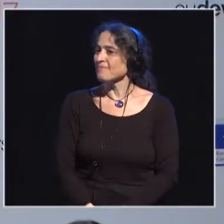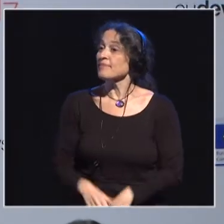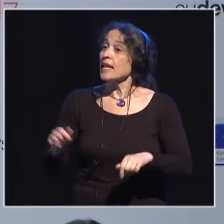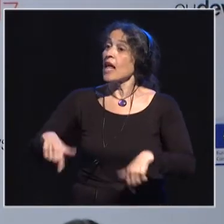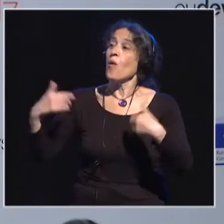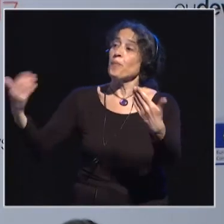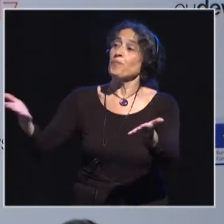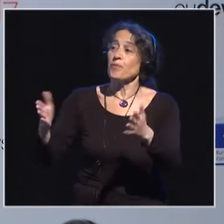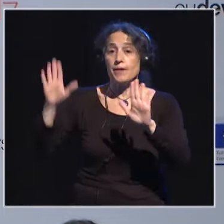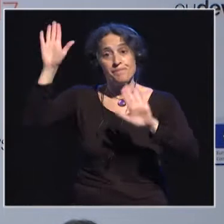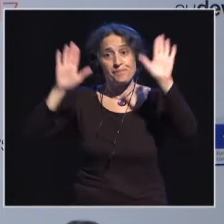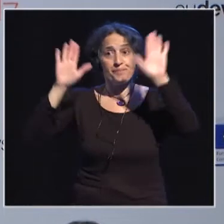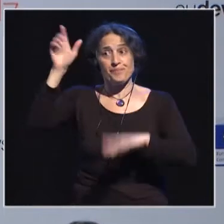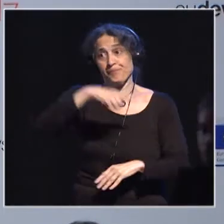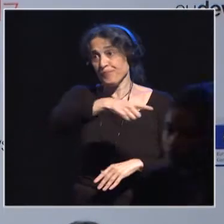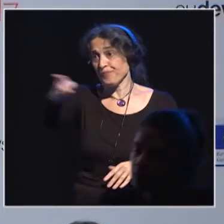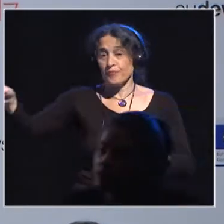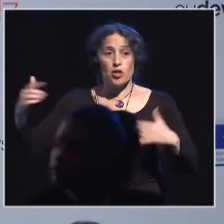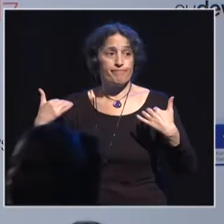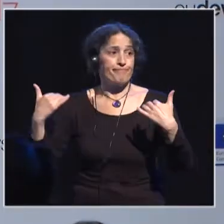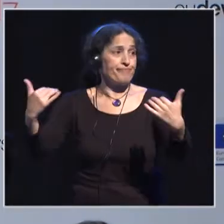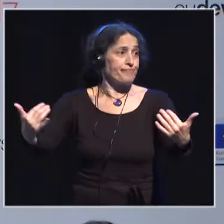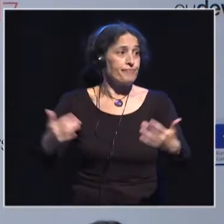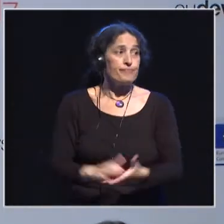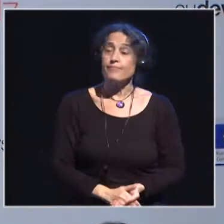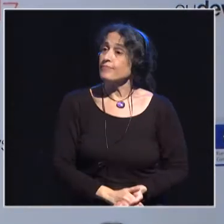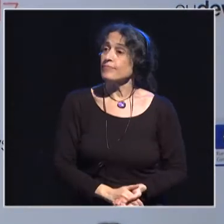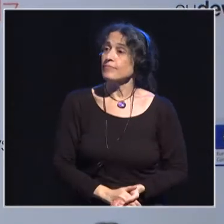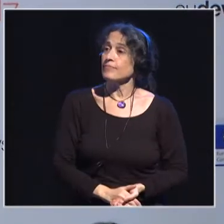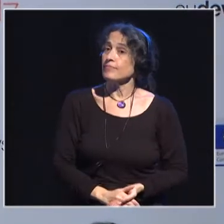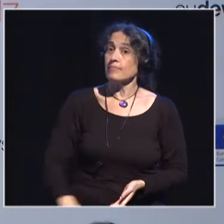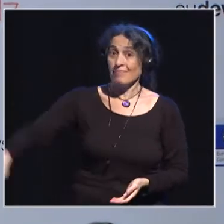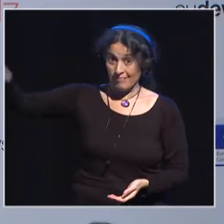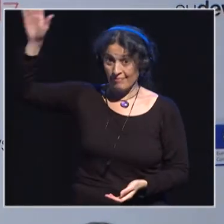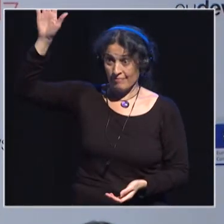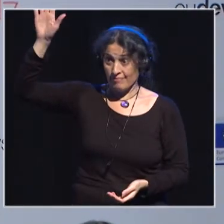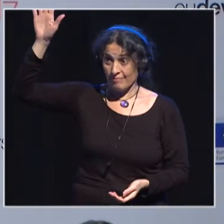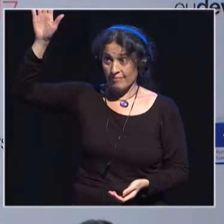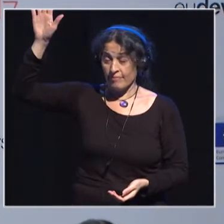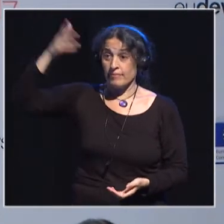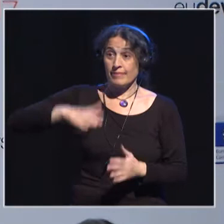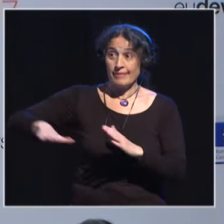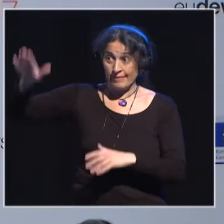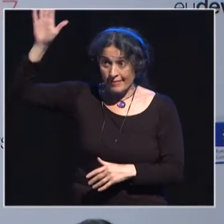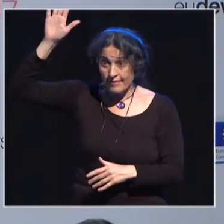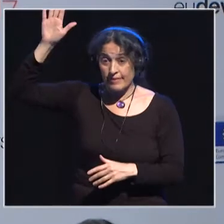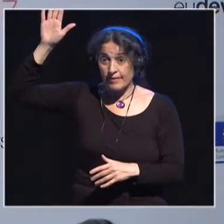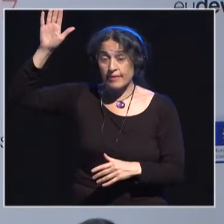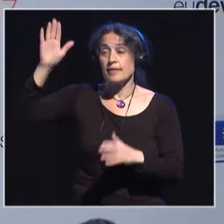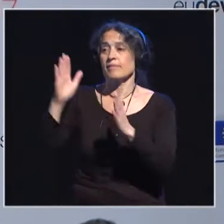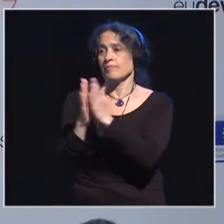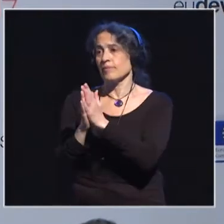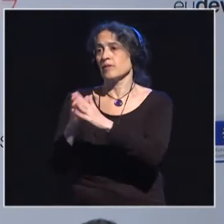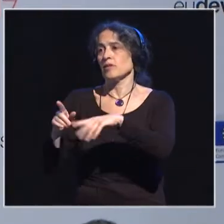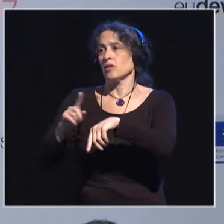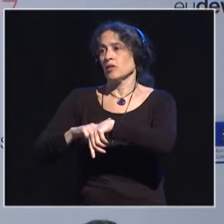So please raise your hand and someone will come to you with a mic. When you do ask a question, please be brief so we can take as many questions